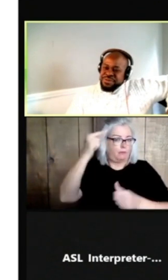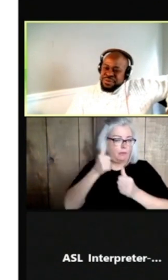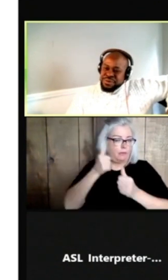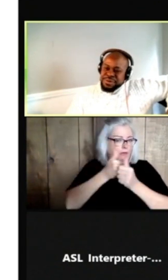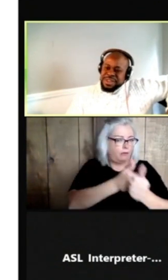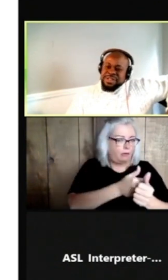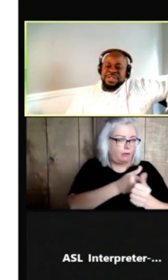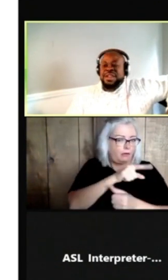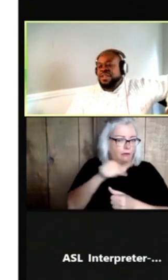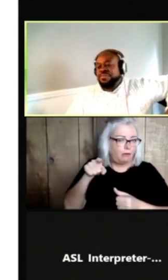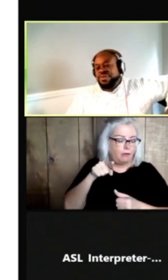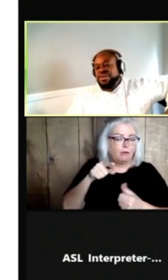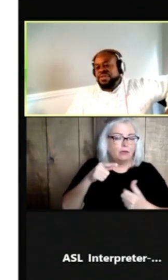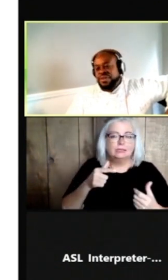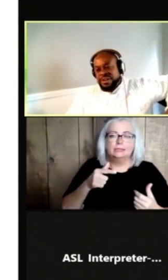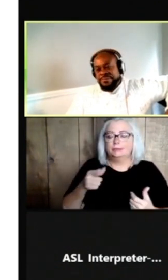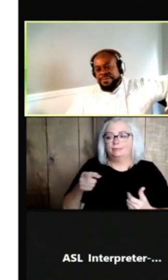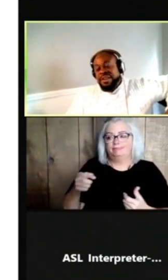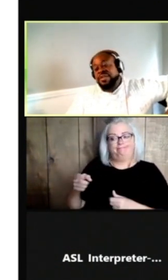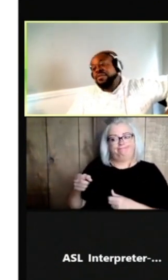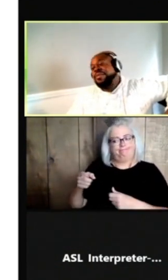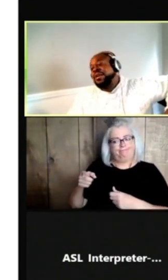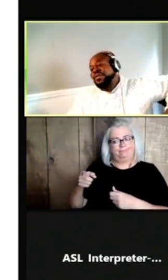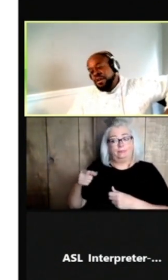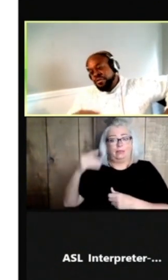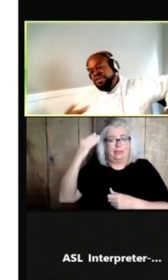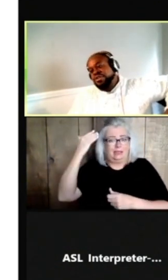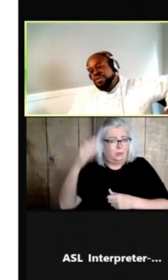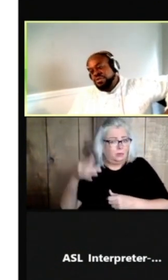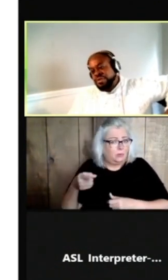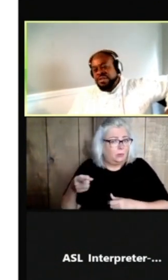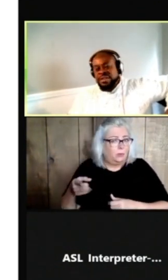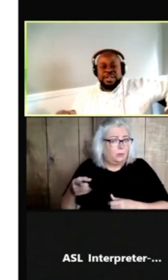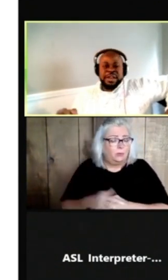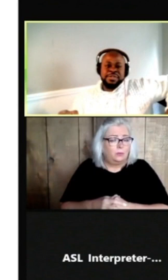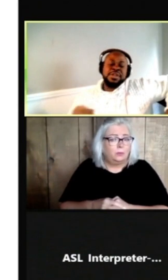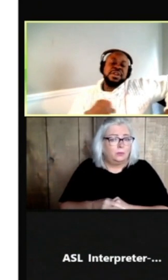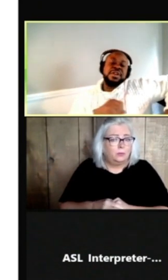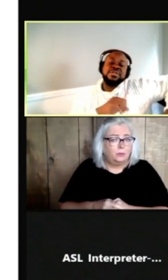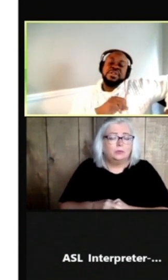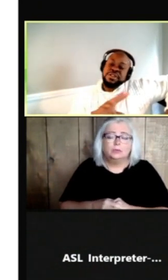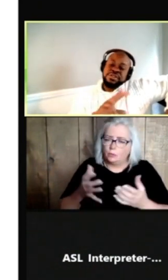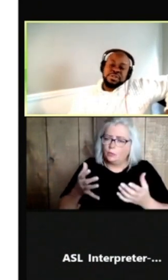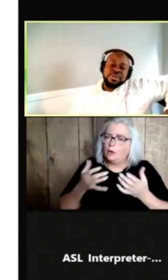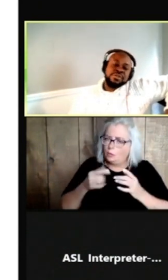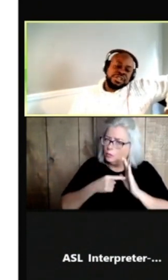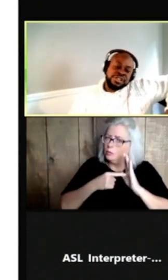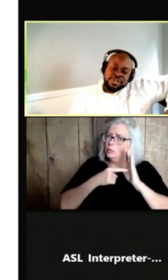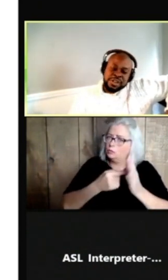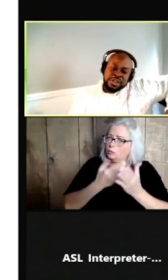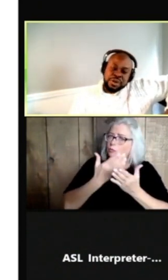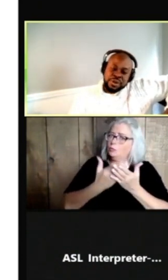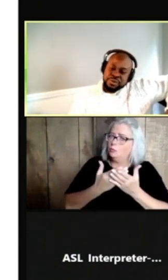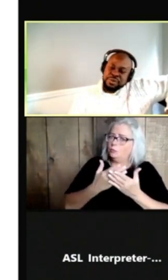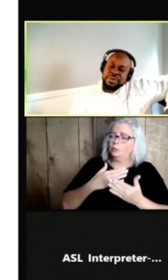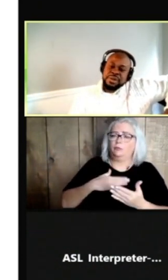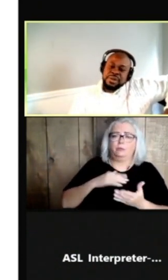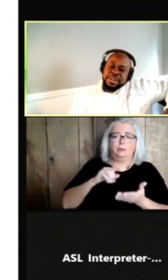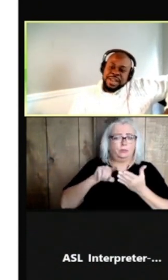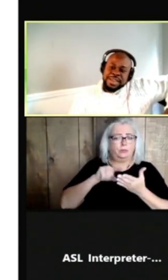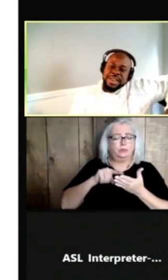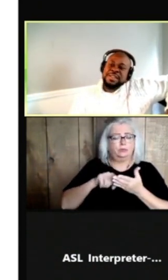answer right or wrong is the thing that's most concerning. And this is a pattern that I want to show you throughout these slides. So here are two of those questions in the